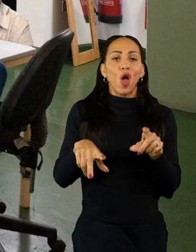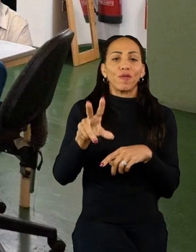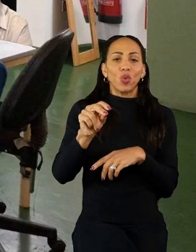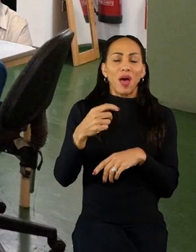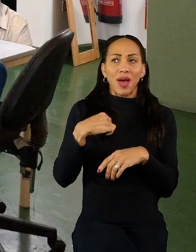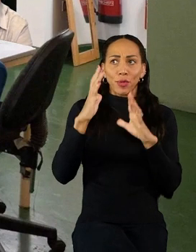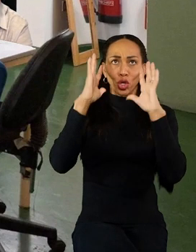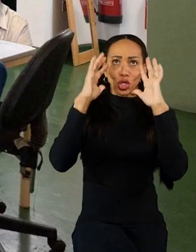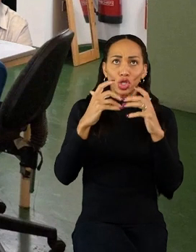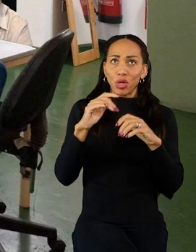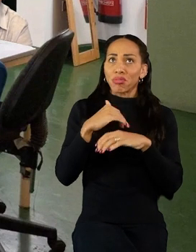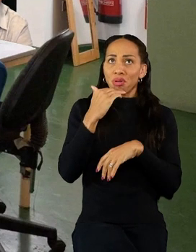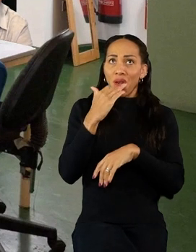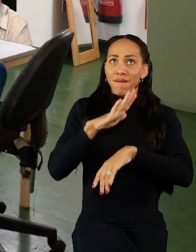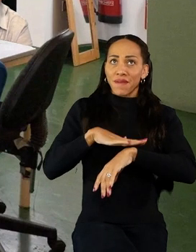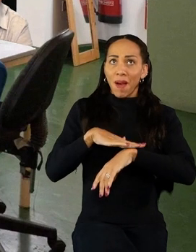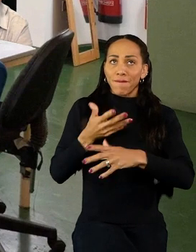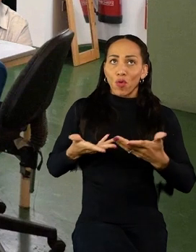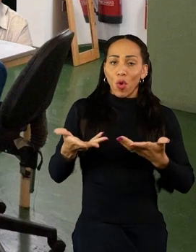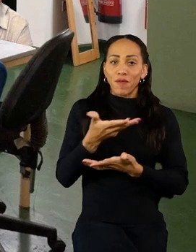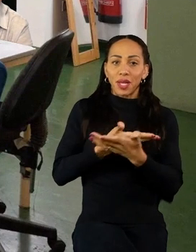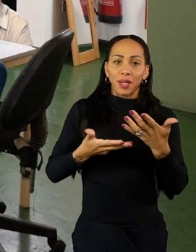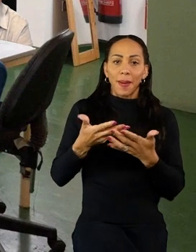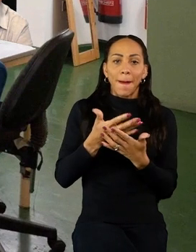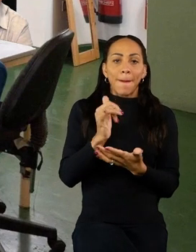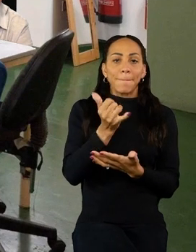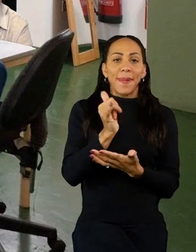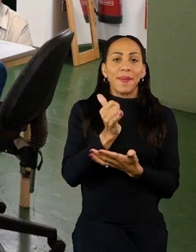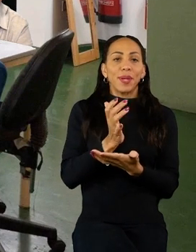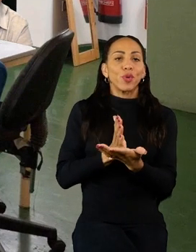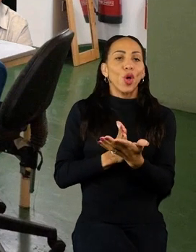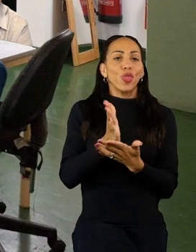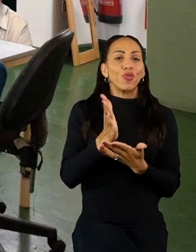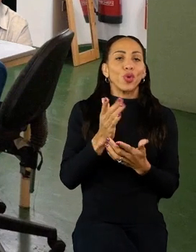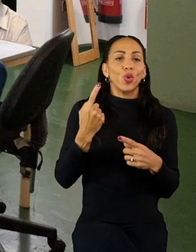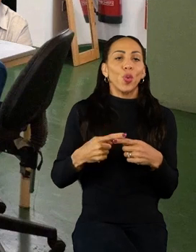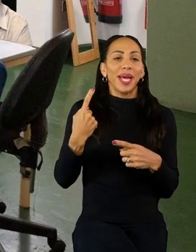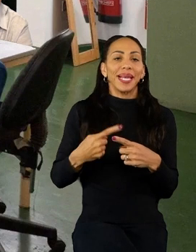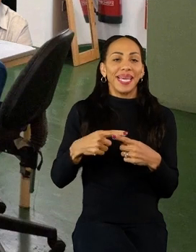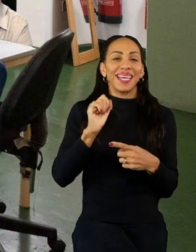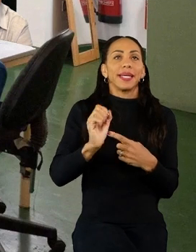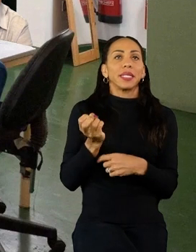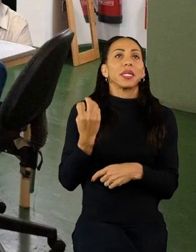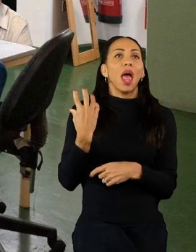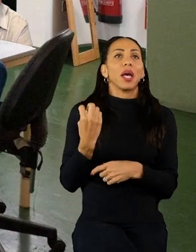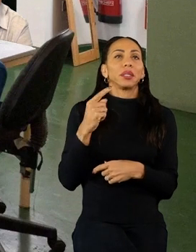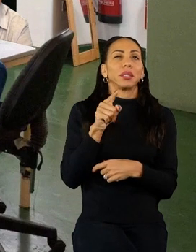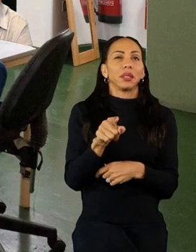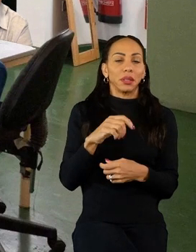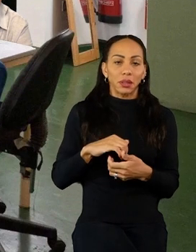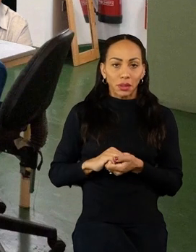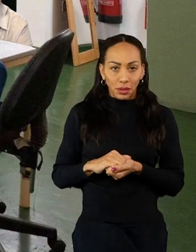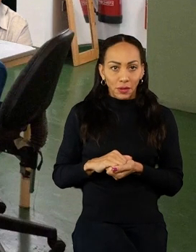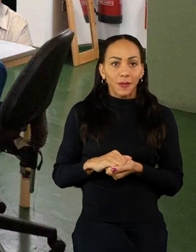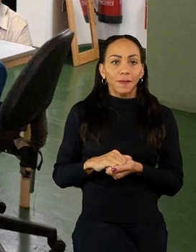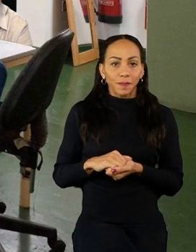I could quickly just go through some of these slides here. I think there's. Have I got? Yes, I've mentioned that already. I don't know whether there's too much to